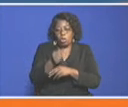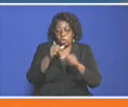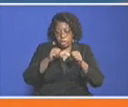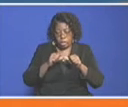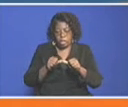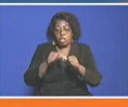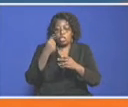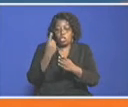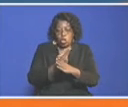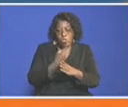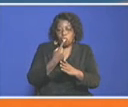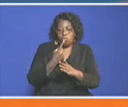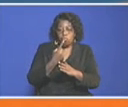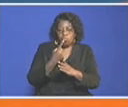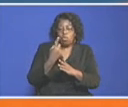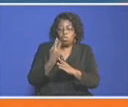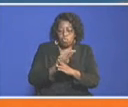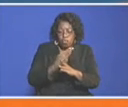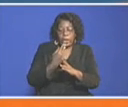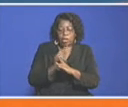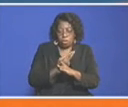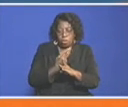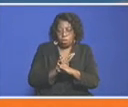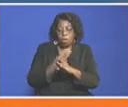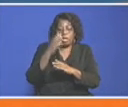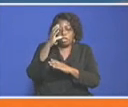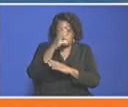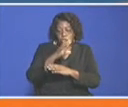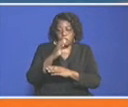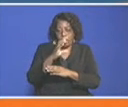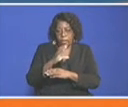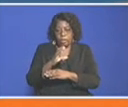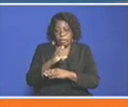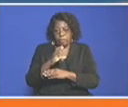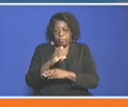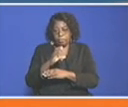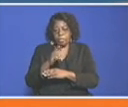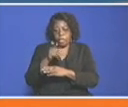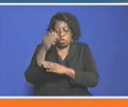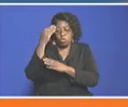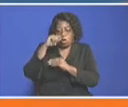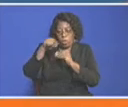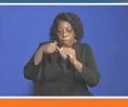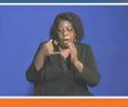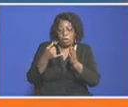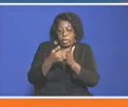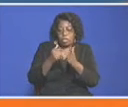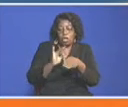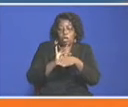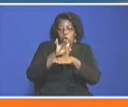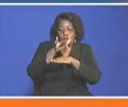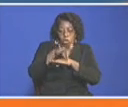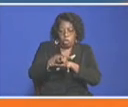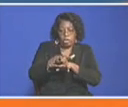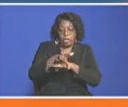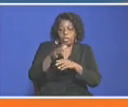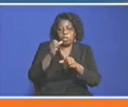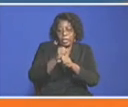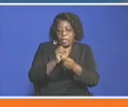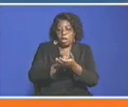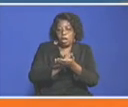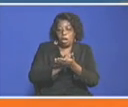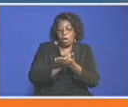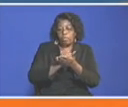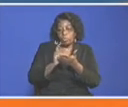your routine screening so that if you do get an underlying condition, you know about it early and you can get the